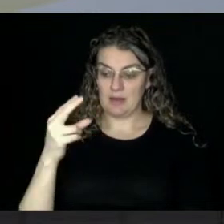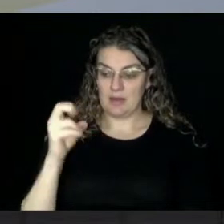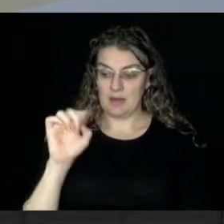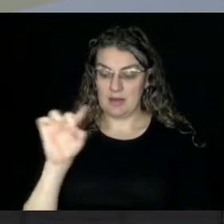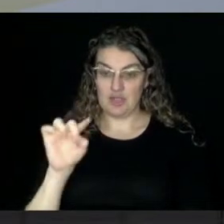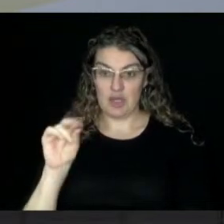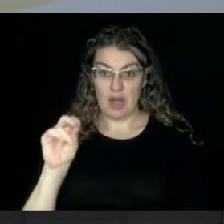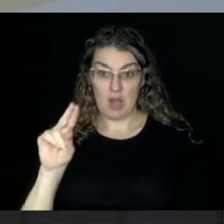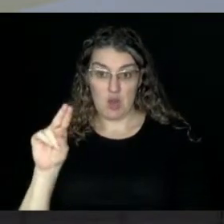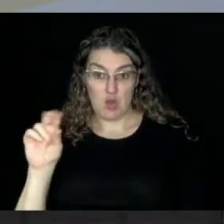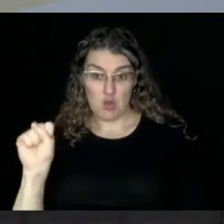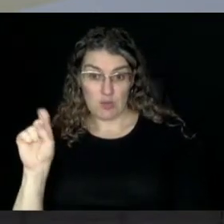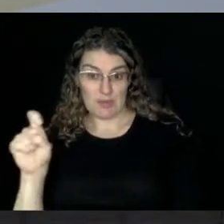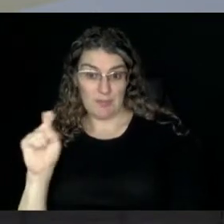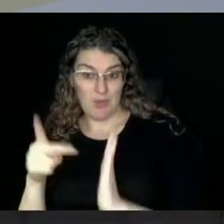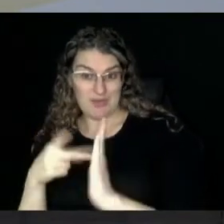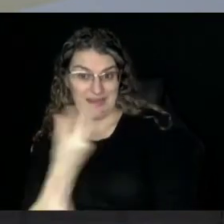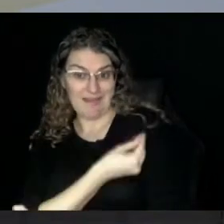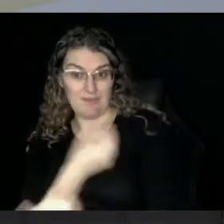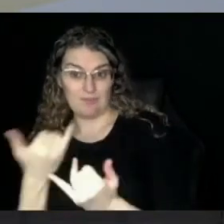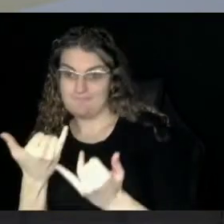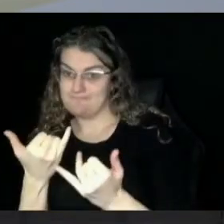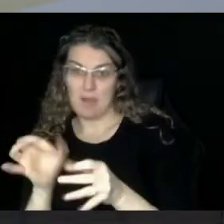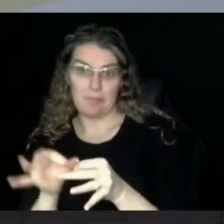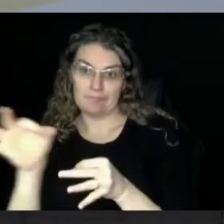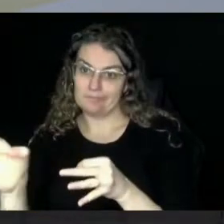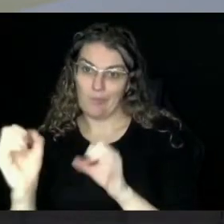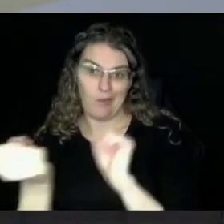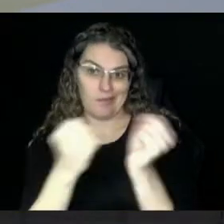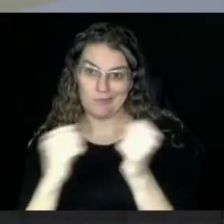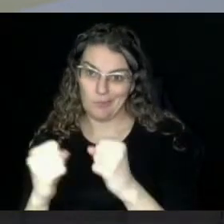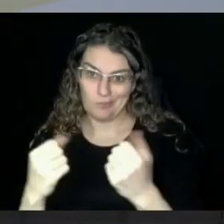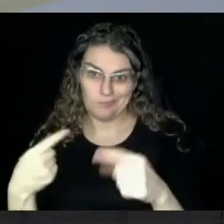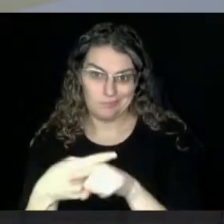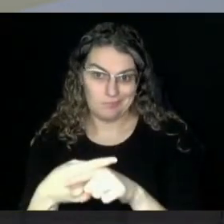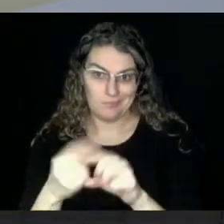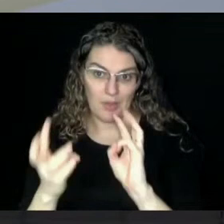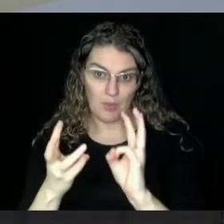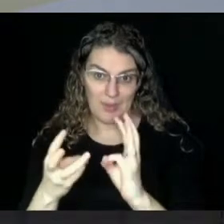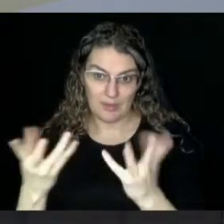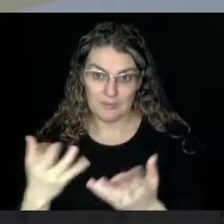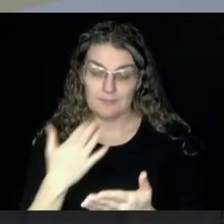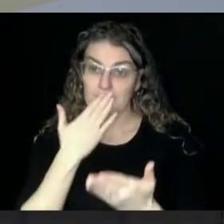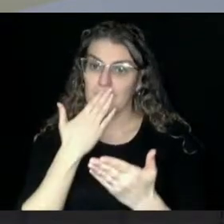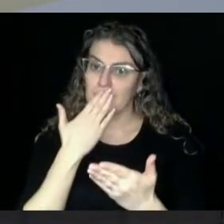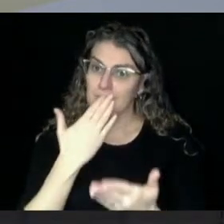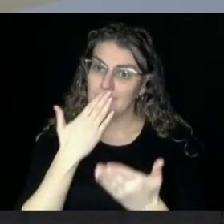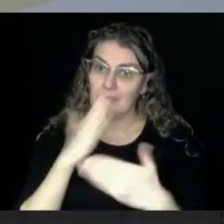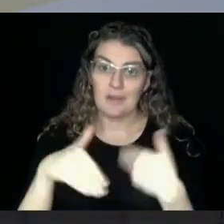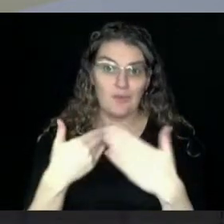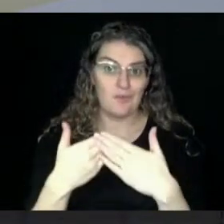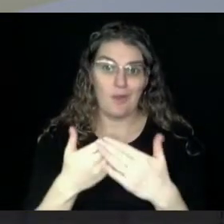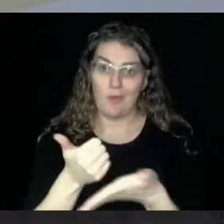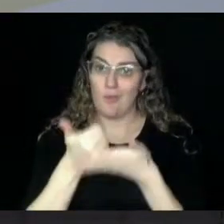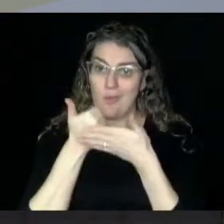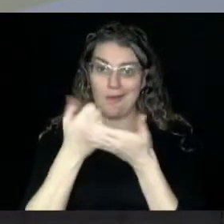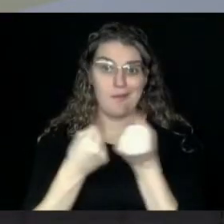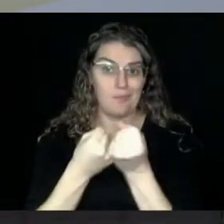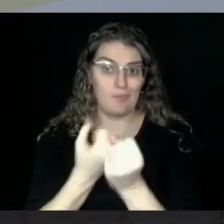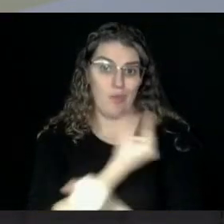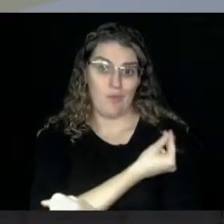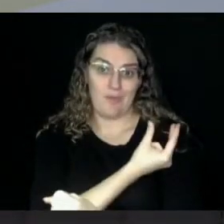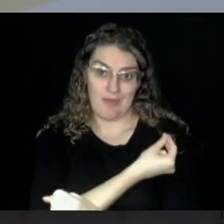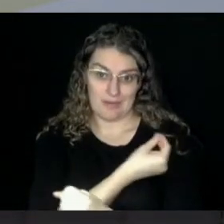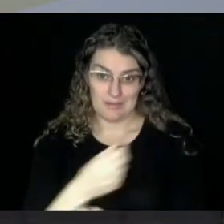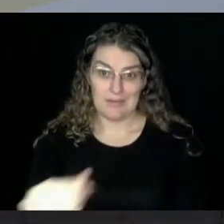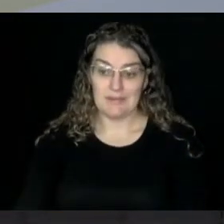public and private sector facility operators for your hard work and support, and this was a collaborative effort. Many people went the extra mile to